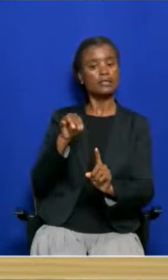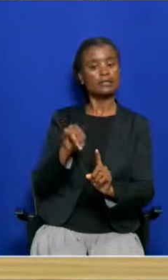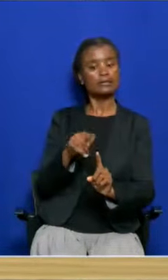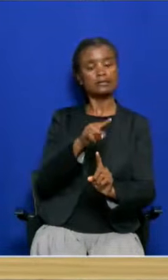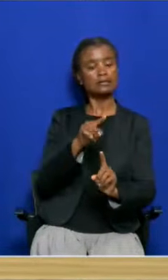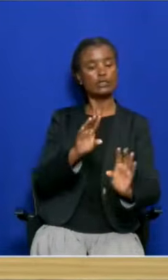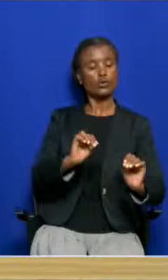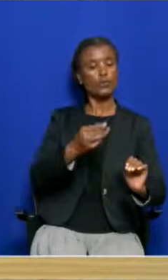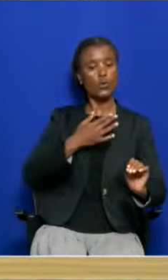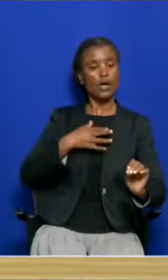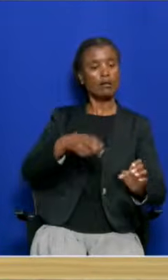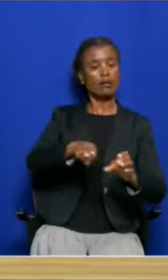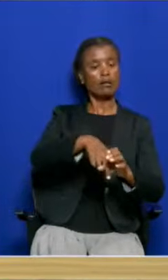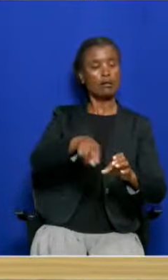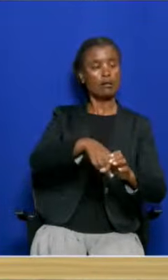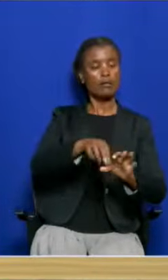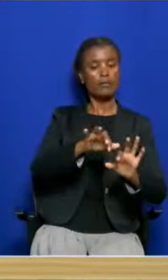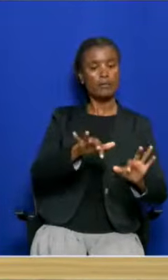it, but I'll make